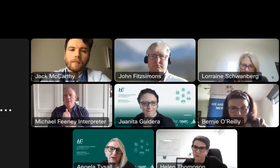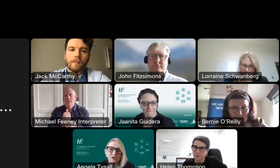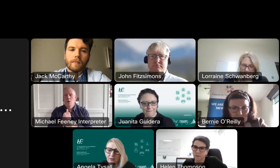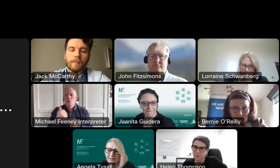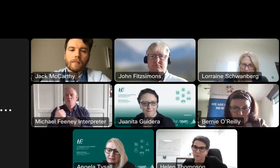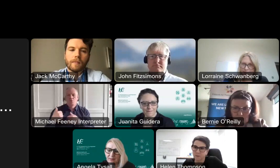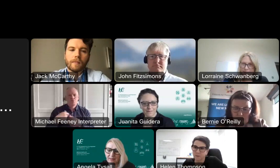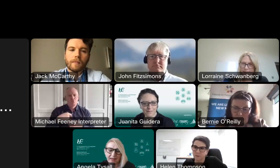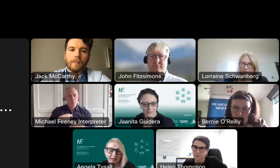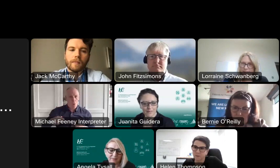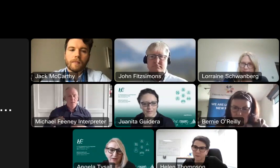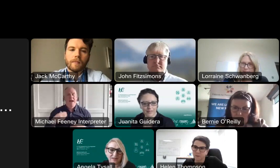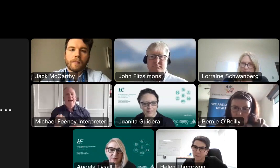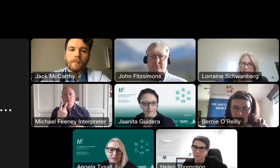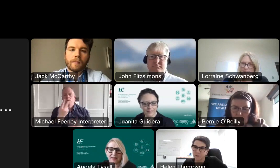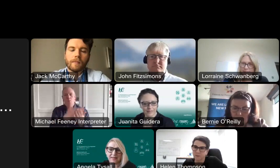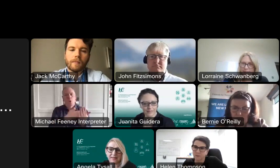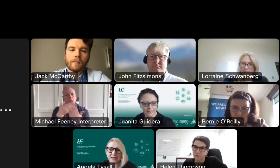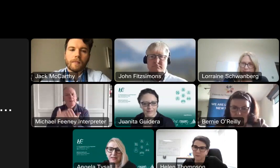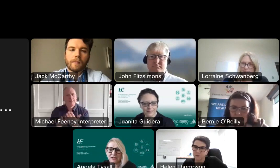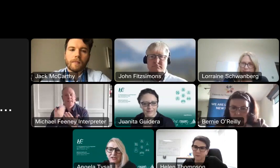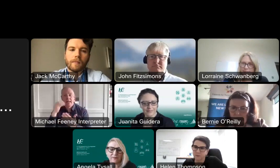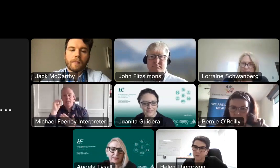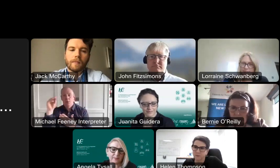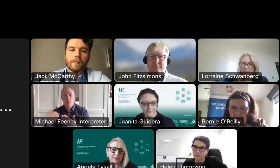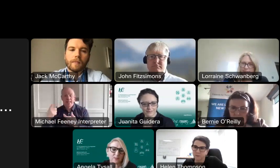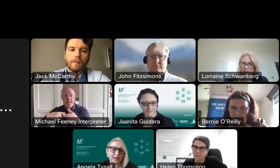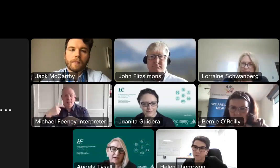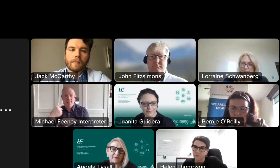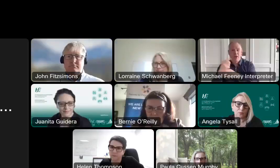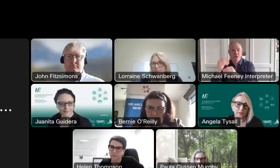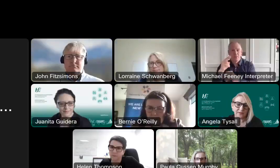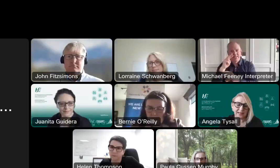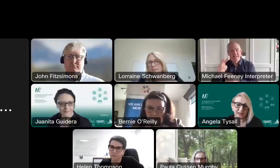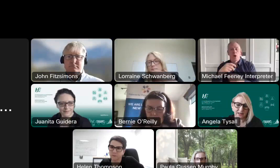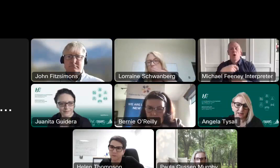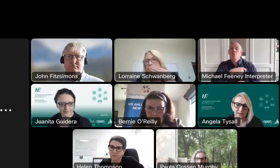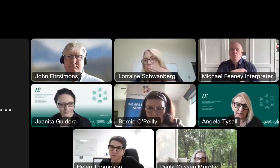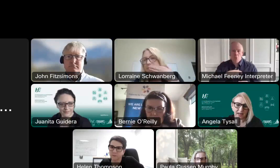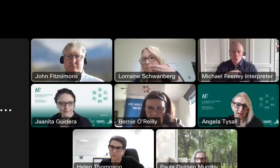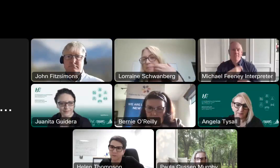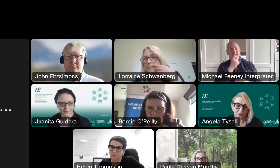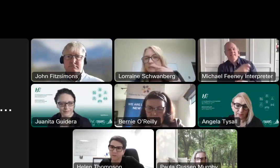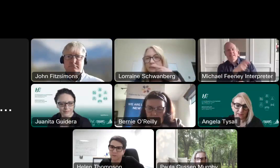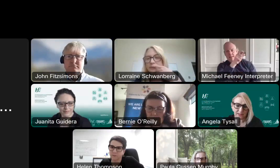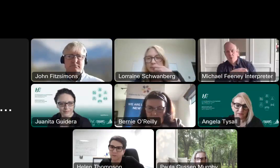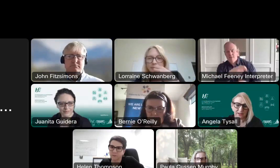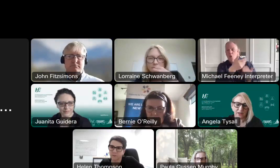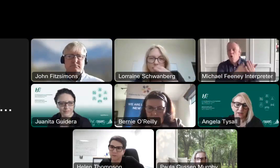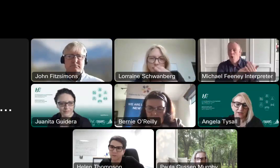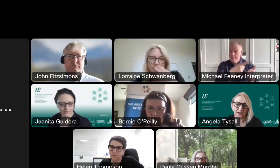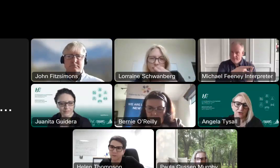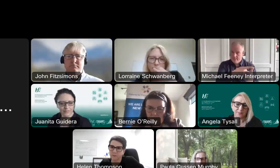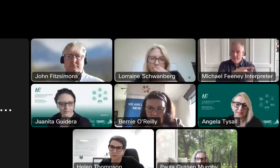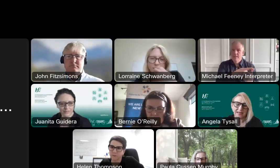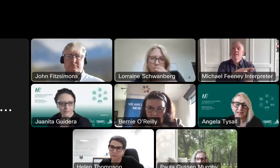2 documents, and maybe the girls might put the links into the chat for people. So we have a role of the designated person document that's written out,